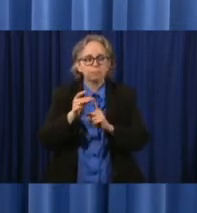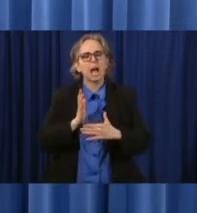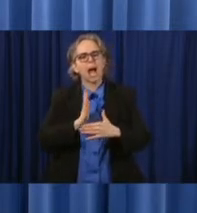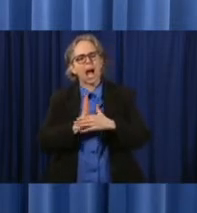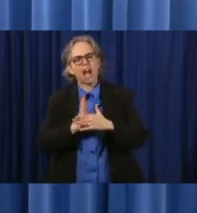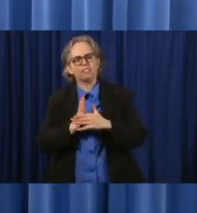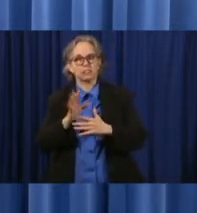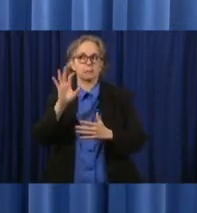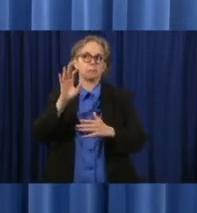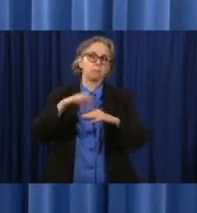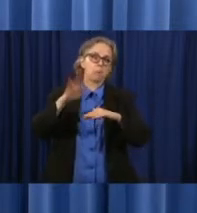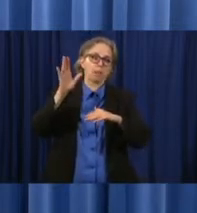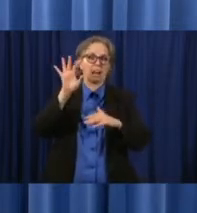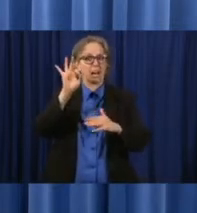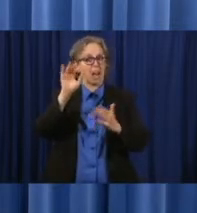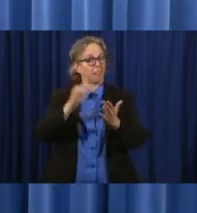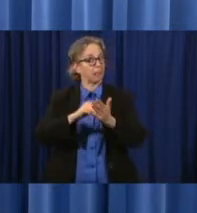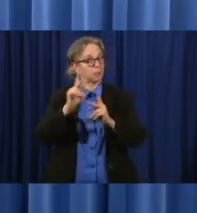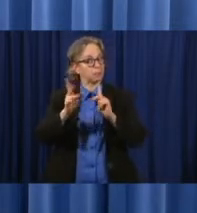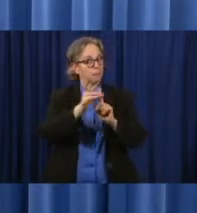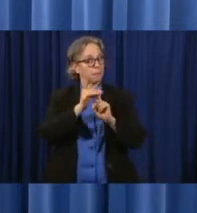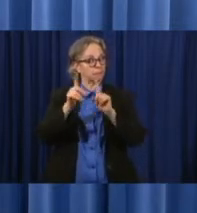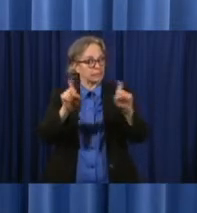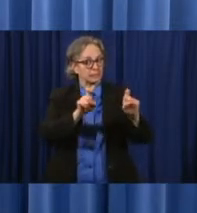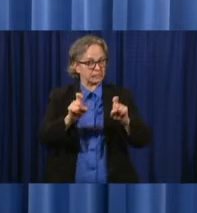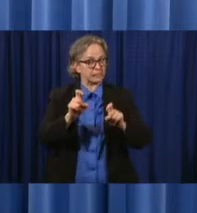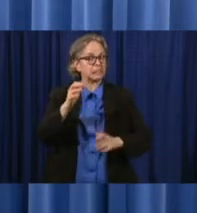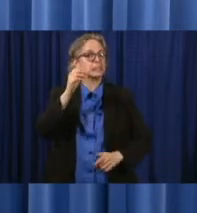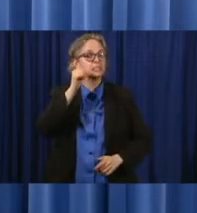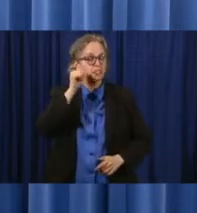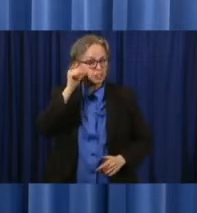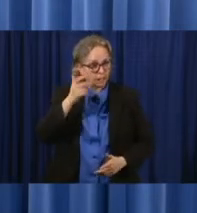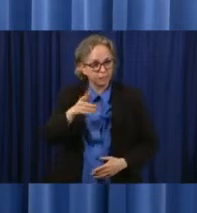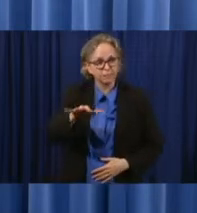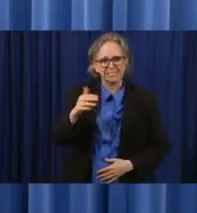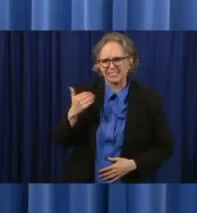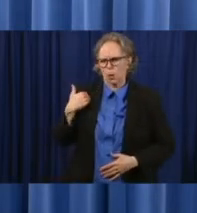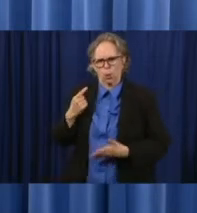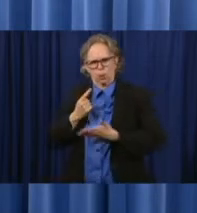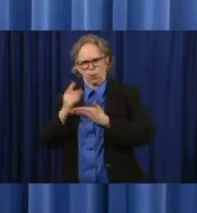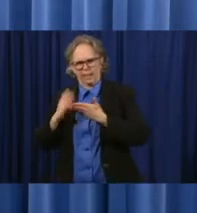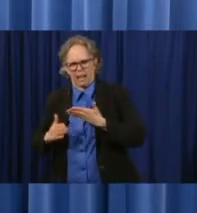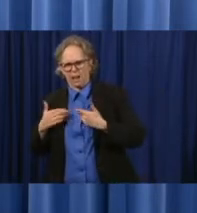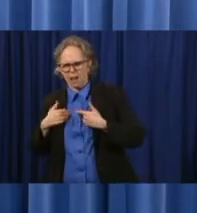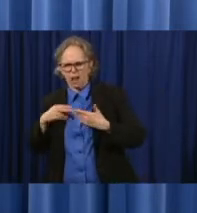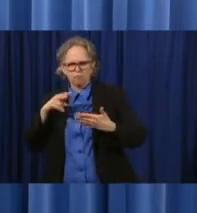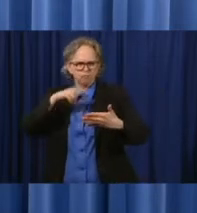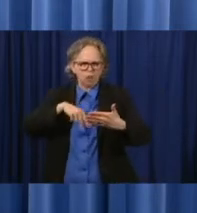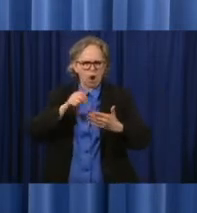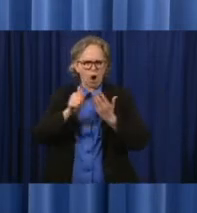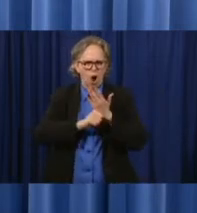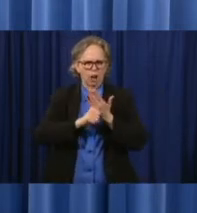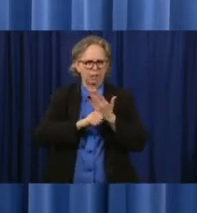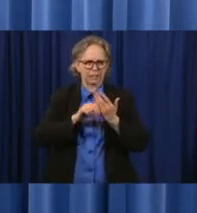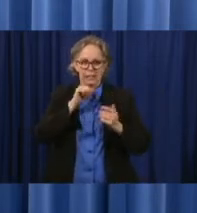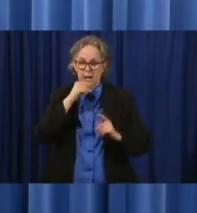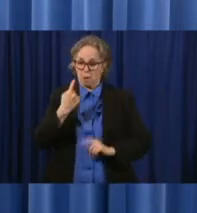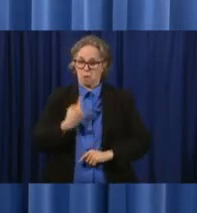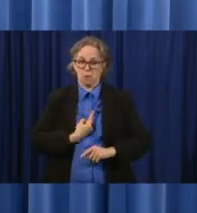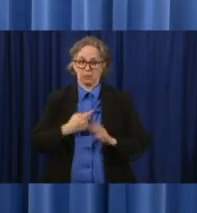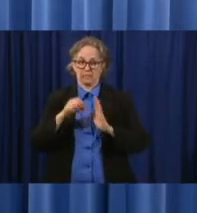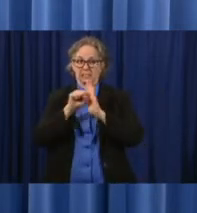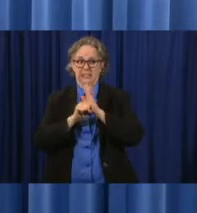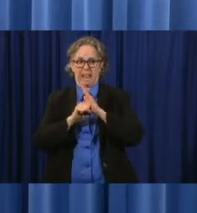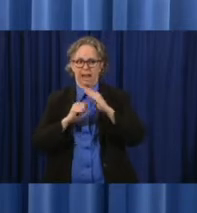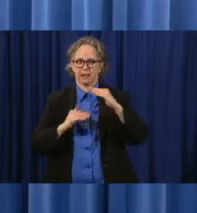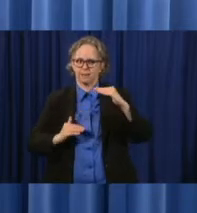noticed in an article over the weekend that I read that we're not the only state that is not at capacity. There are a lot of states that are having that, but